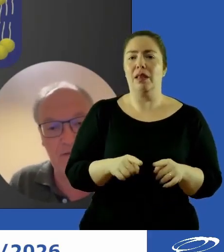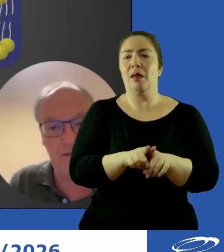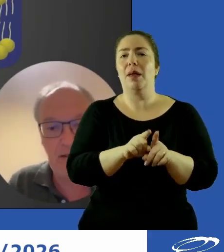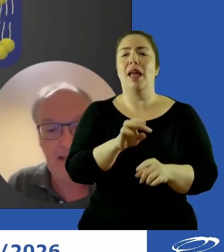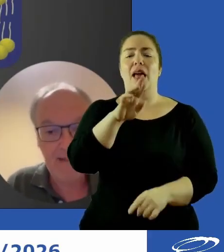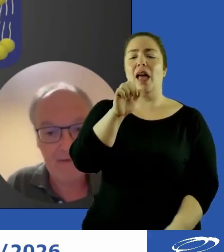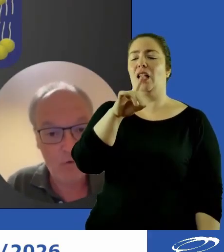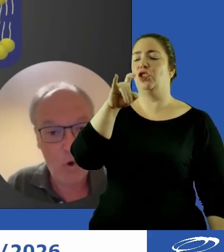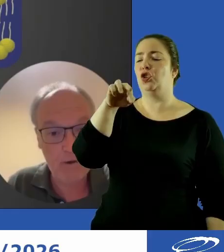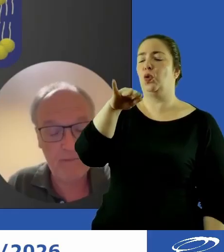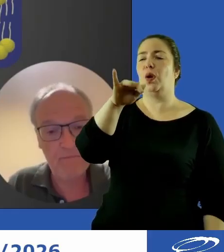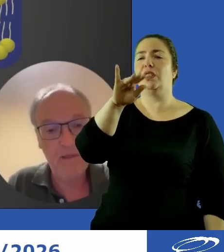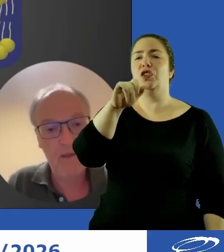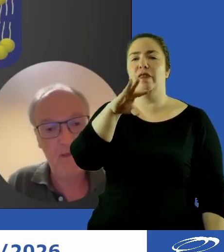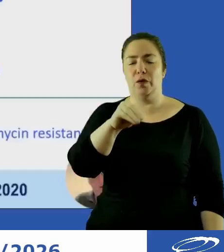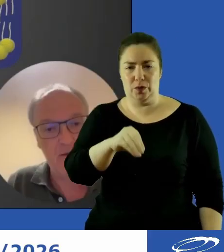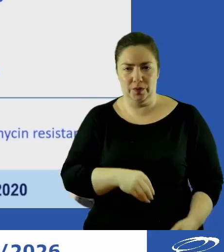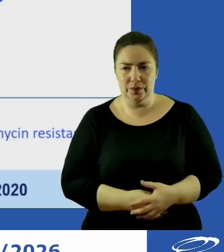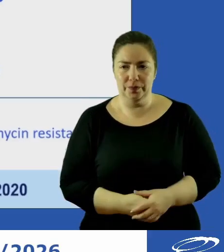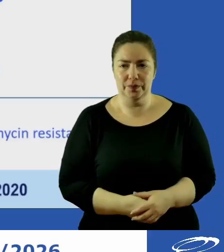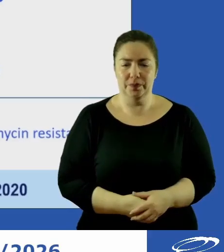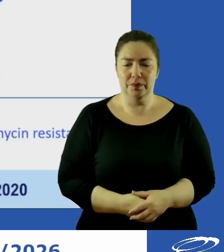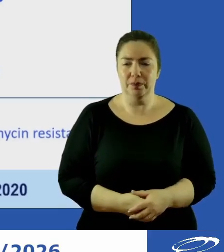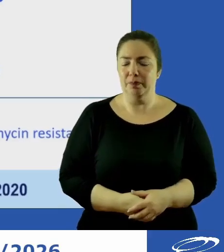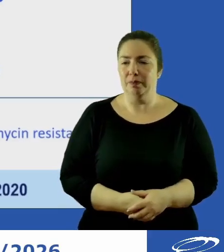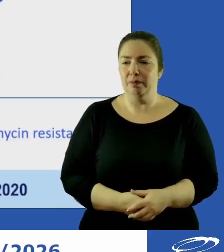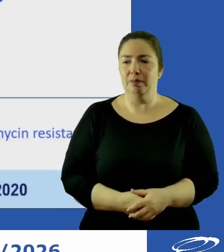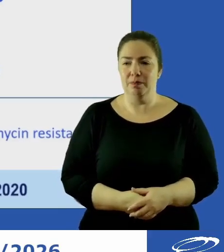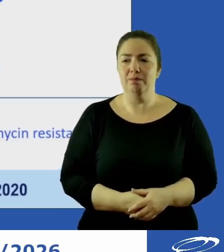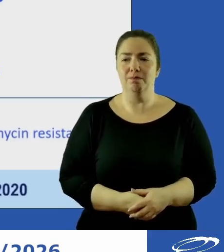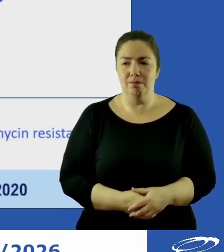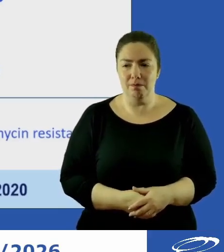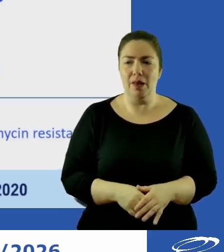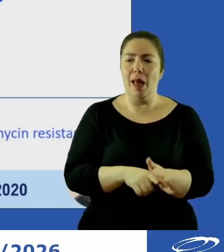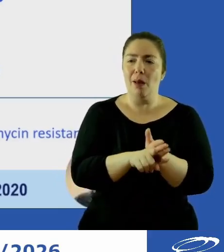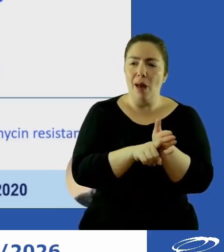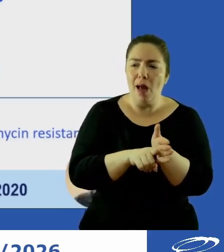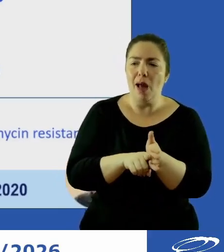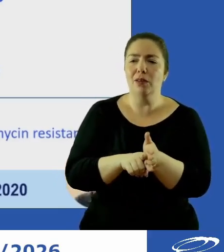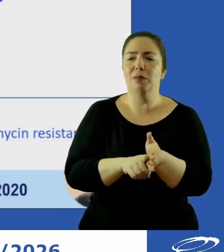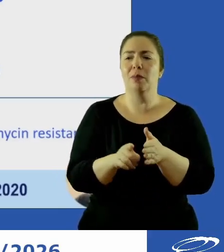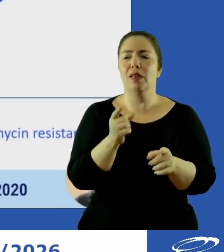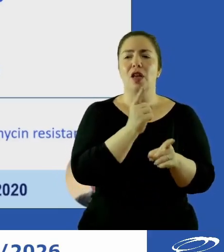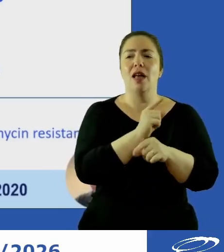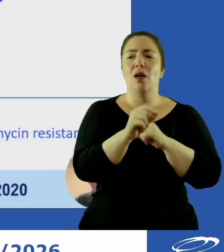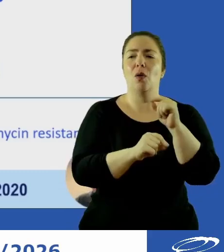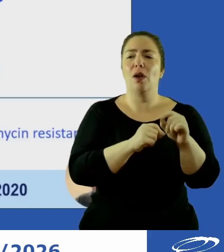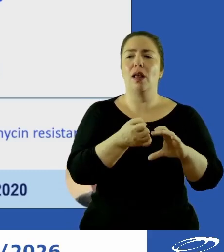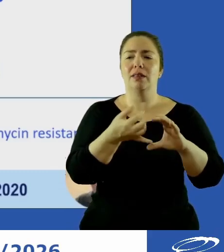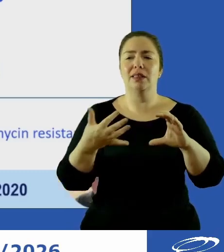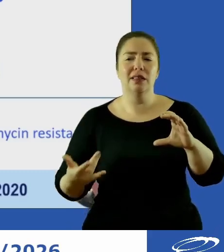vancomycin-resistant enterococci. As a consequence, when we look at the microbiological activity in terms